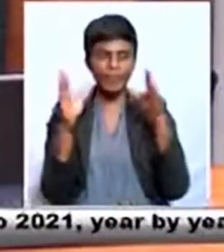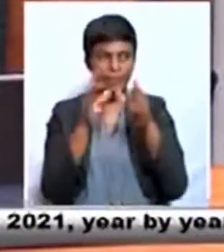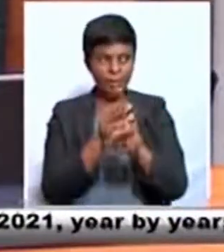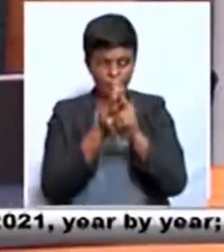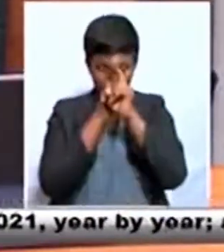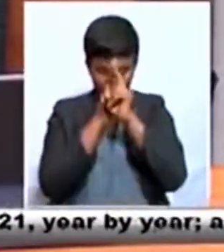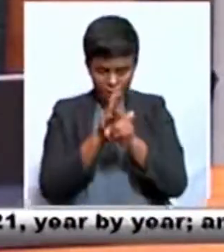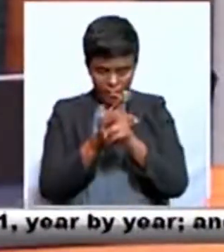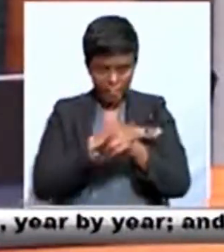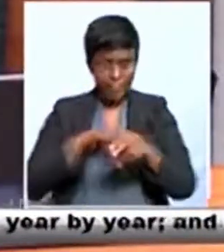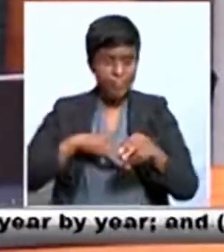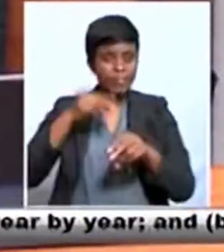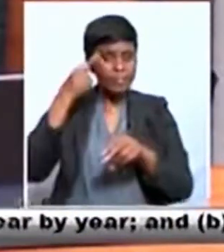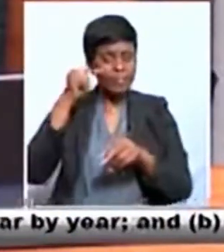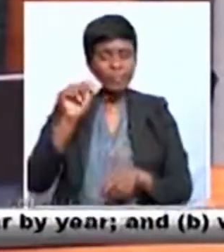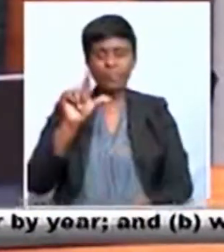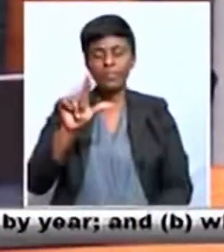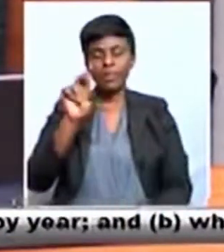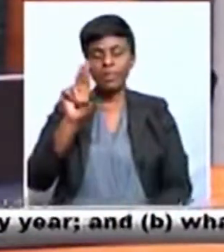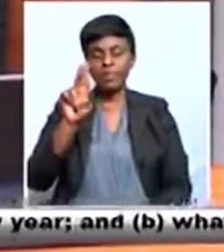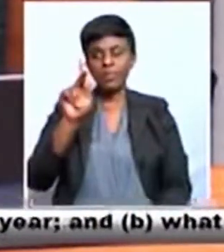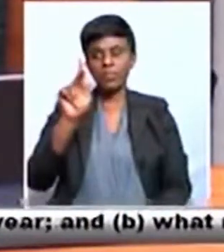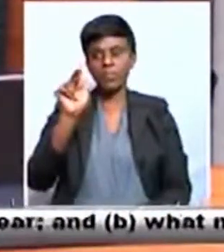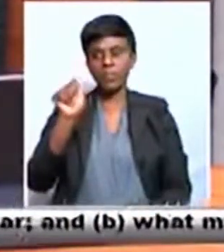Honorable Member for Lukasha.